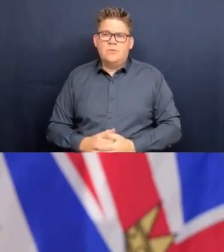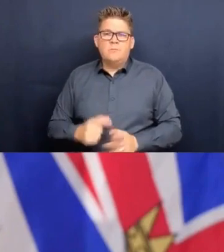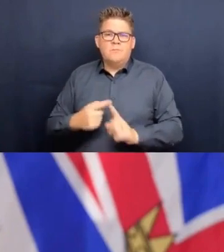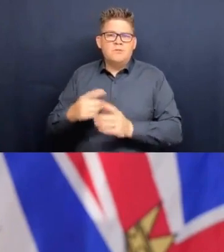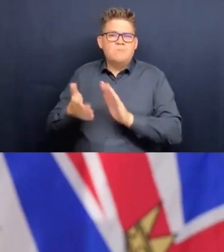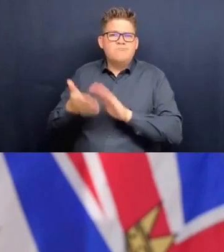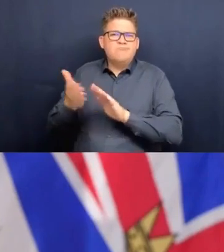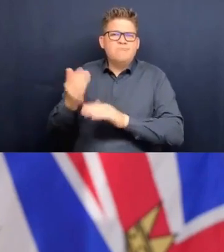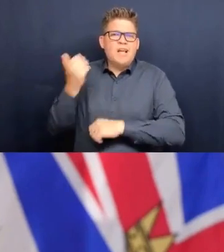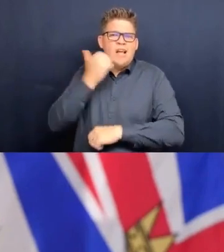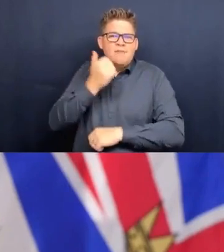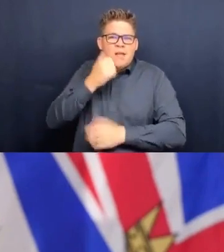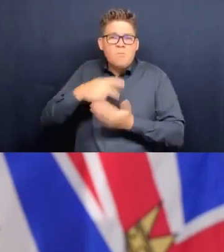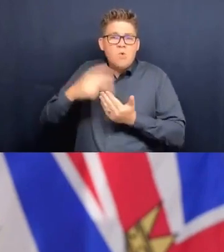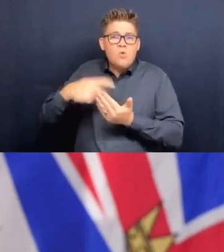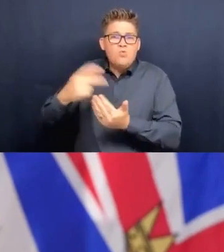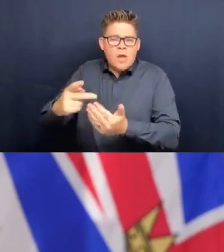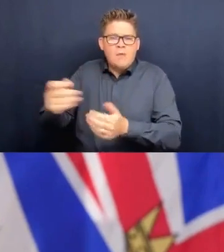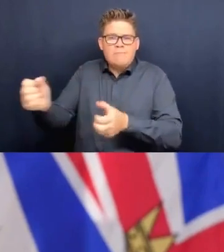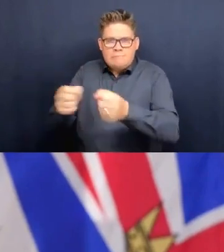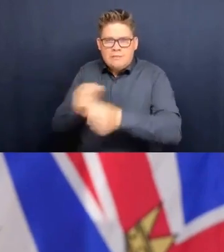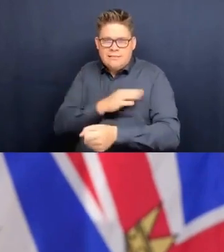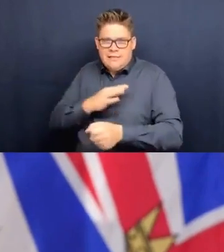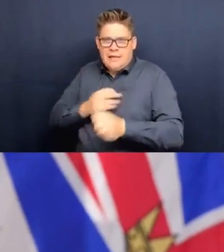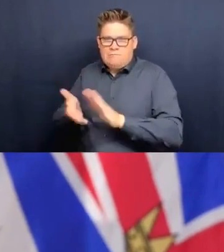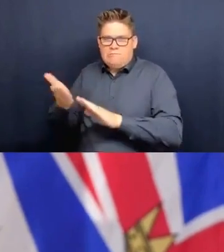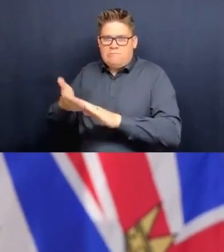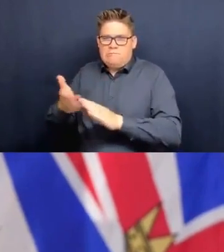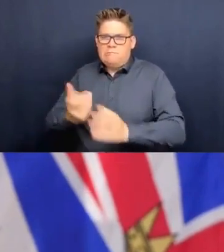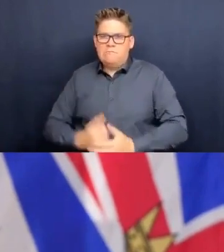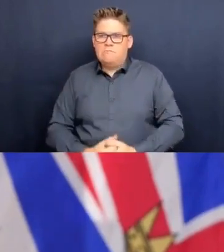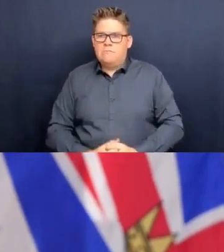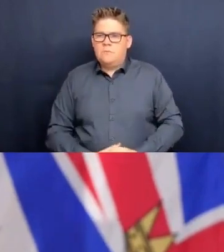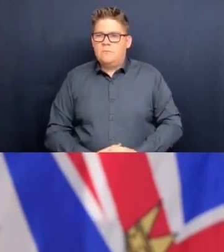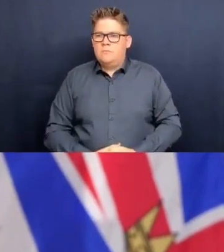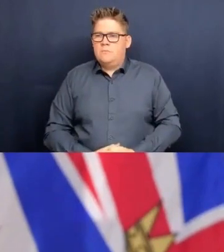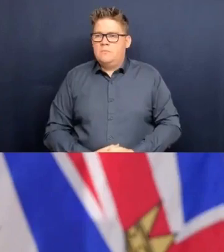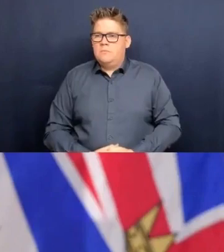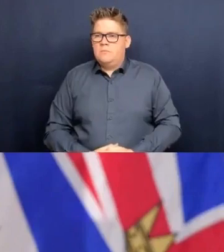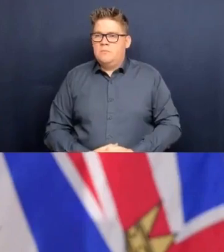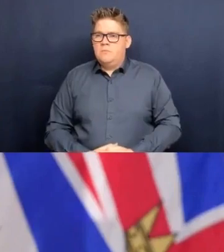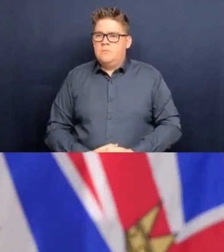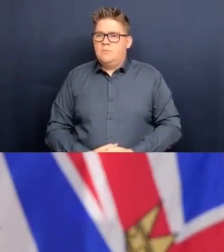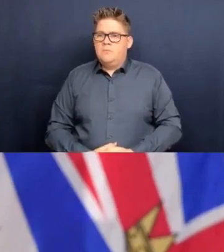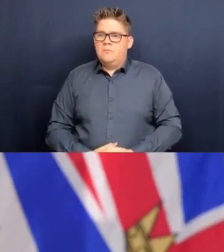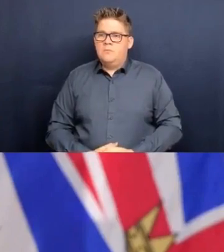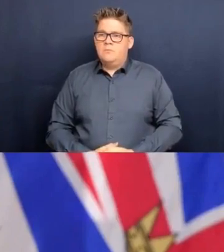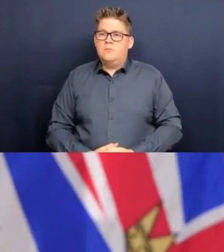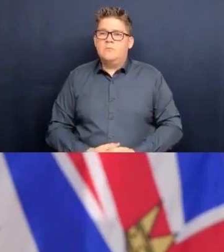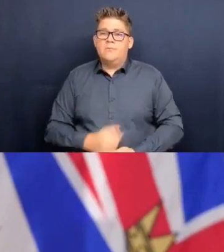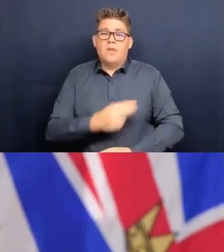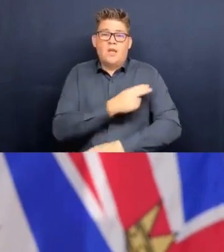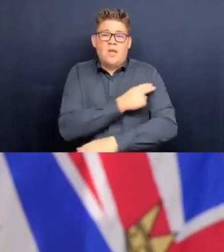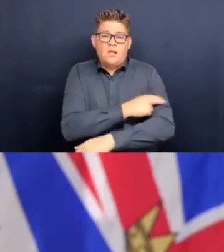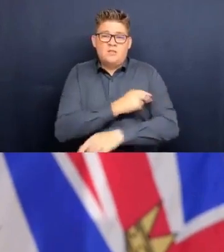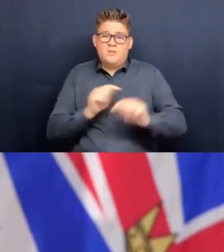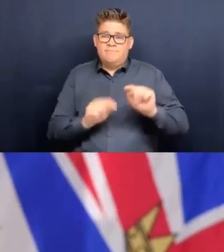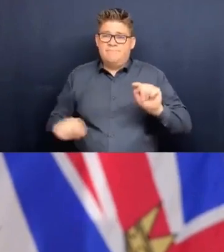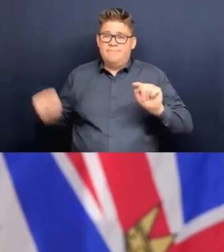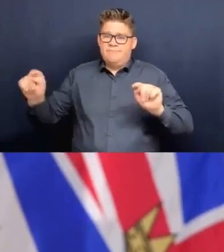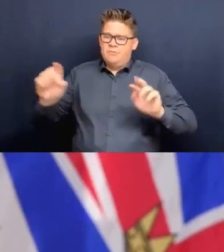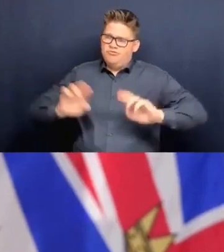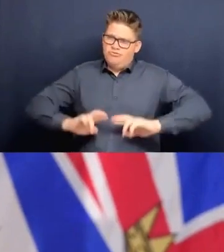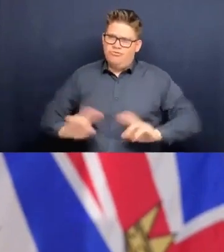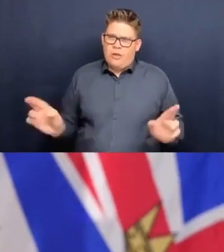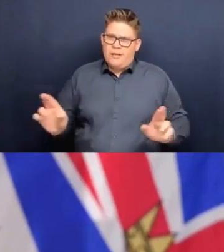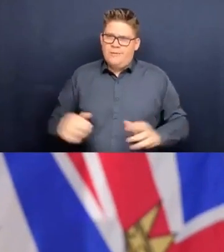complex patients discharged from the hospitals. Our hospitals need to be ready And as you can see from Dr. Henry's presentation, we need to